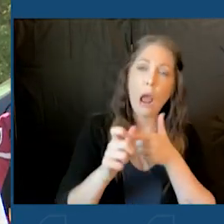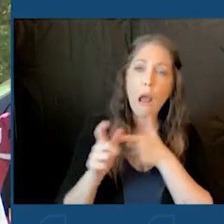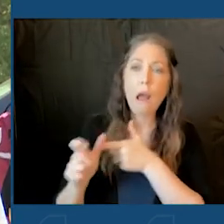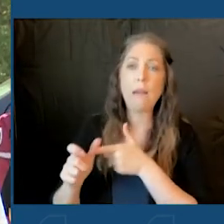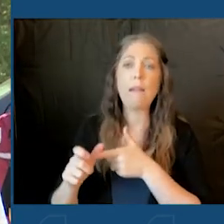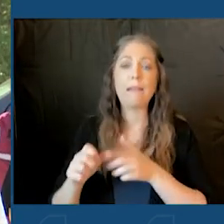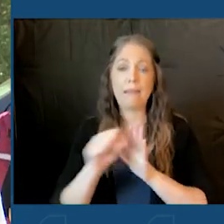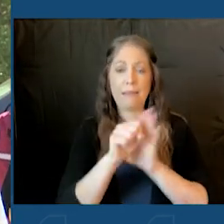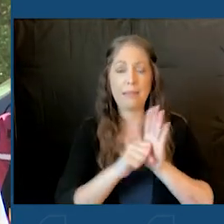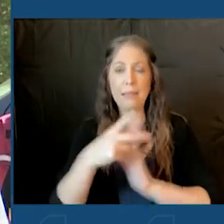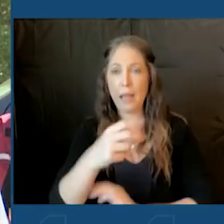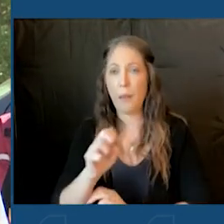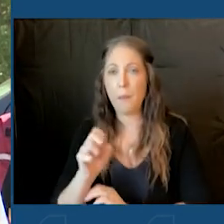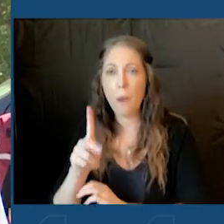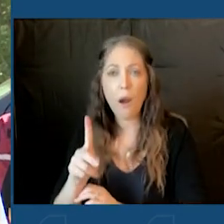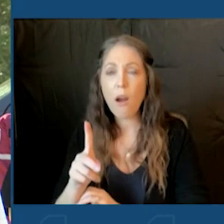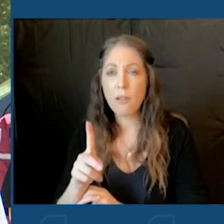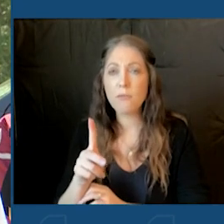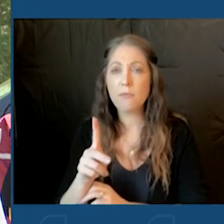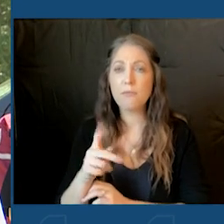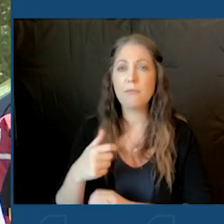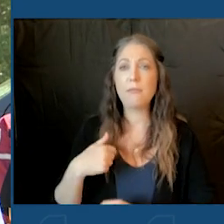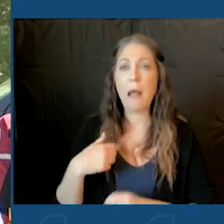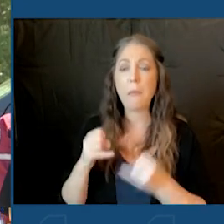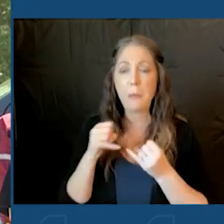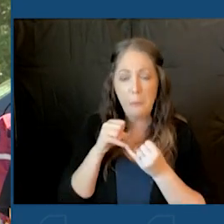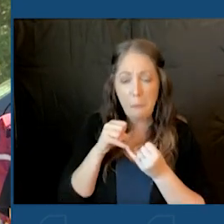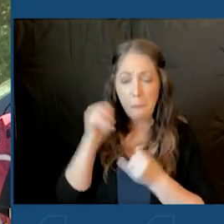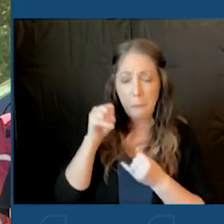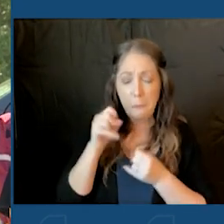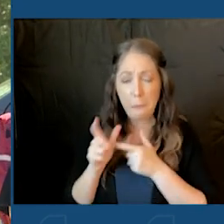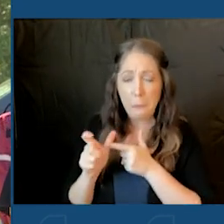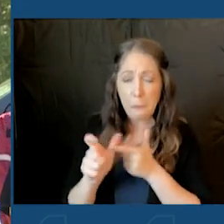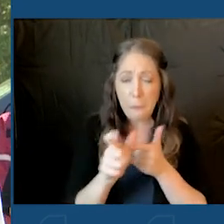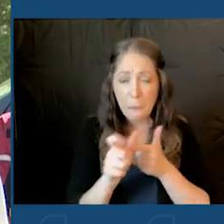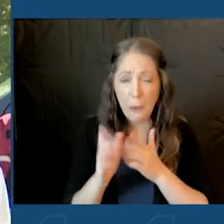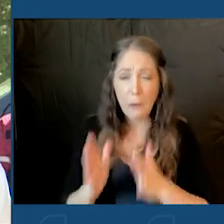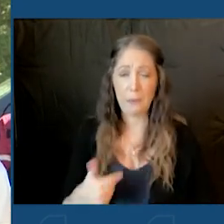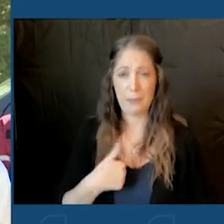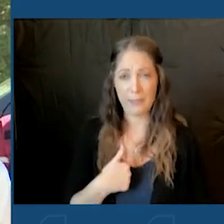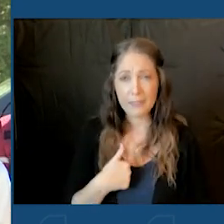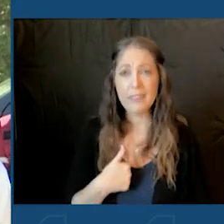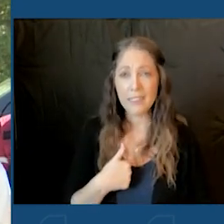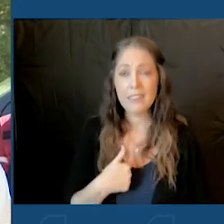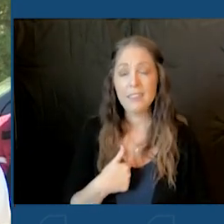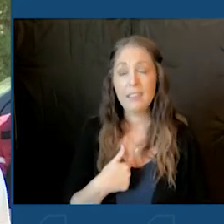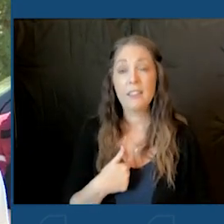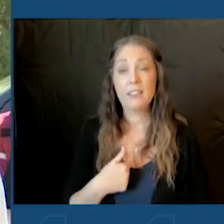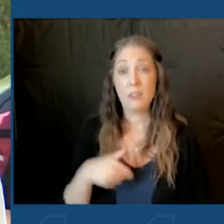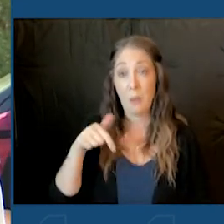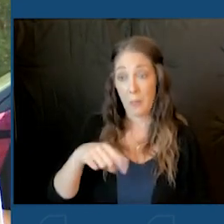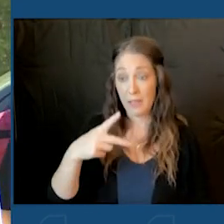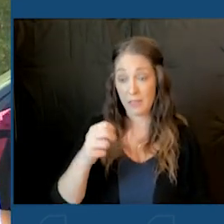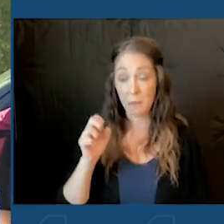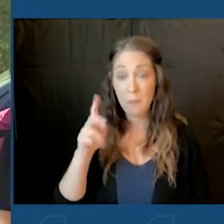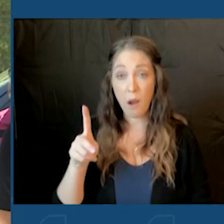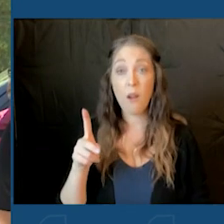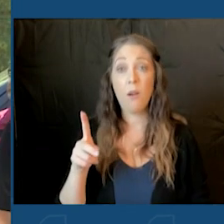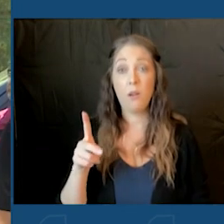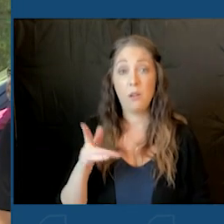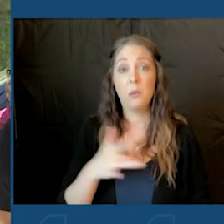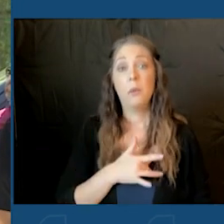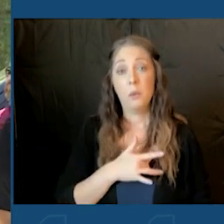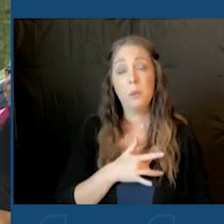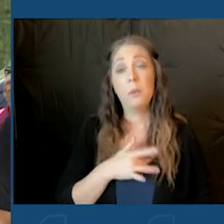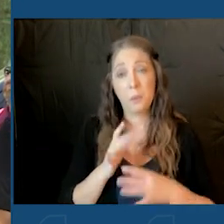Park as a scrawny cross-country runner from Kingston High School. And so this park really means a lot to